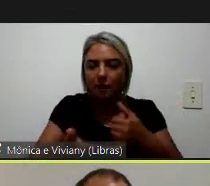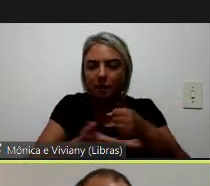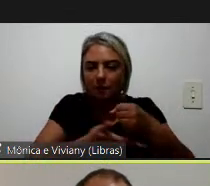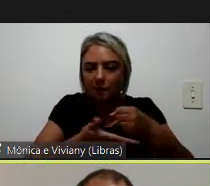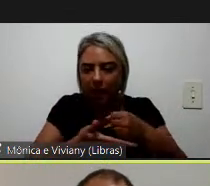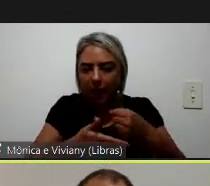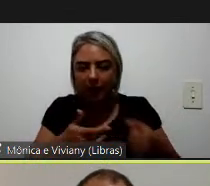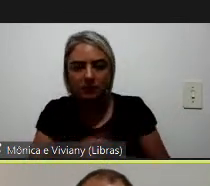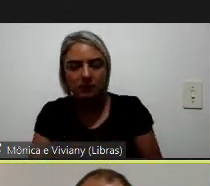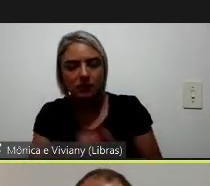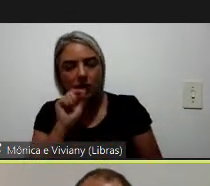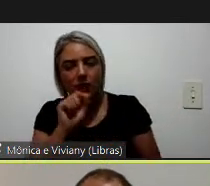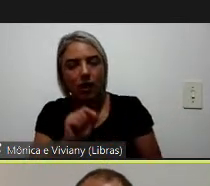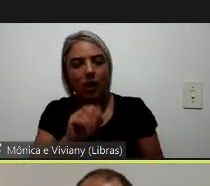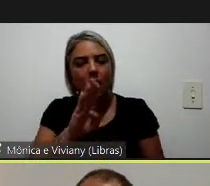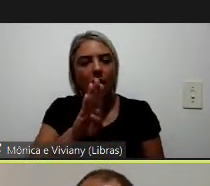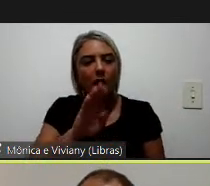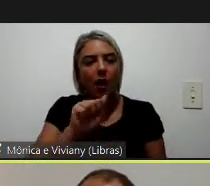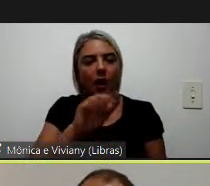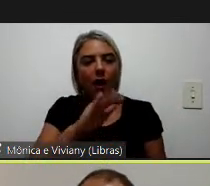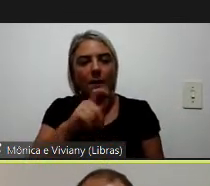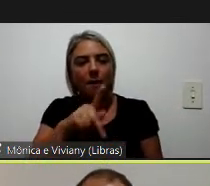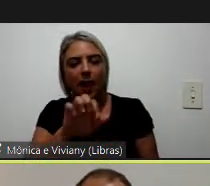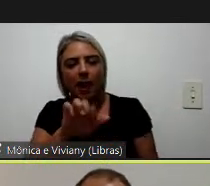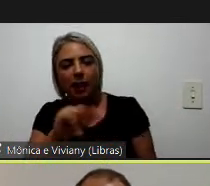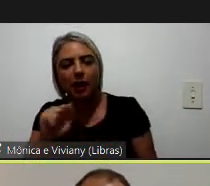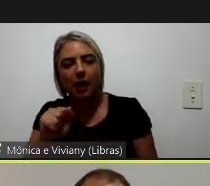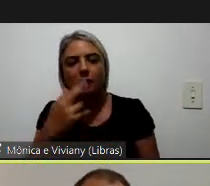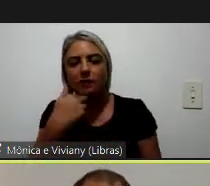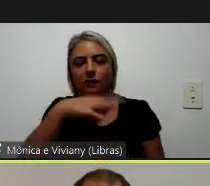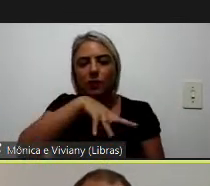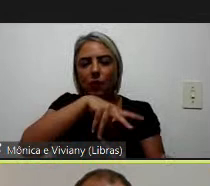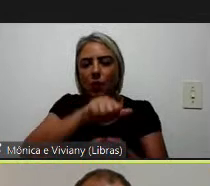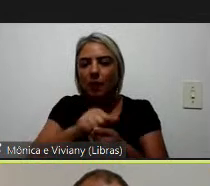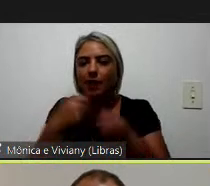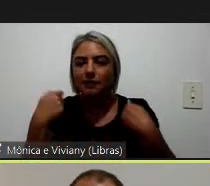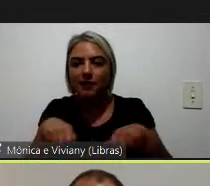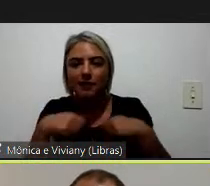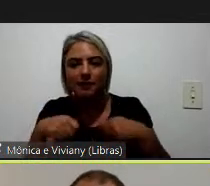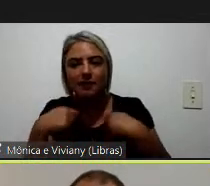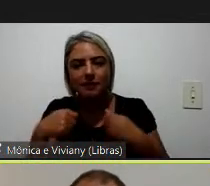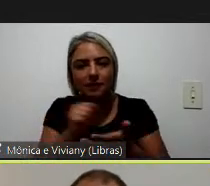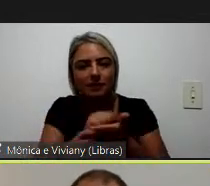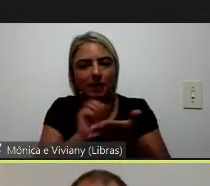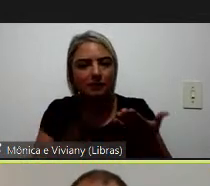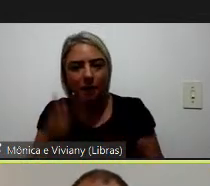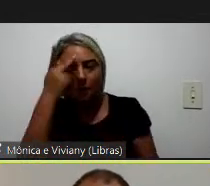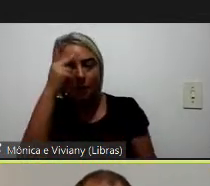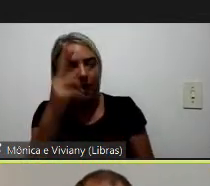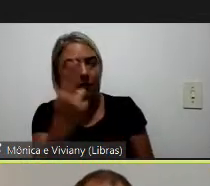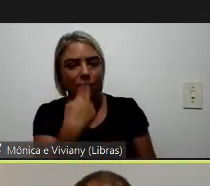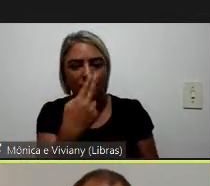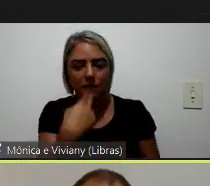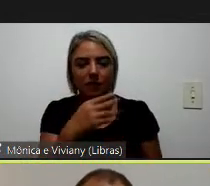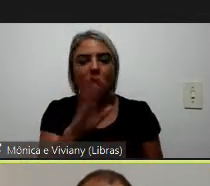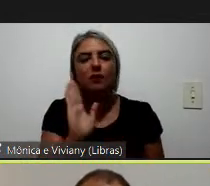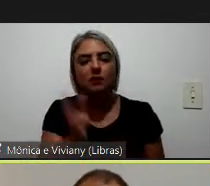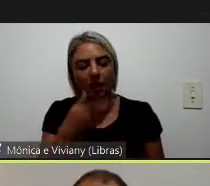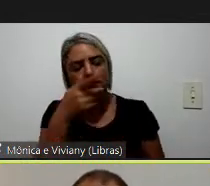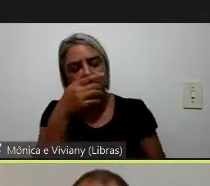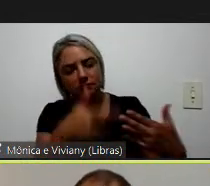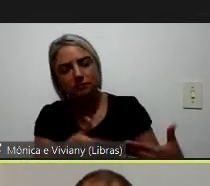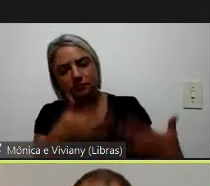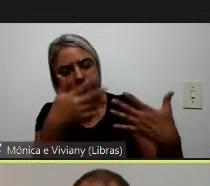the global nutrition transition and the need for action on nutrition, which was already stressed by